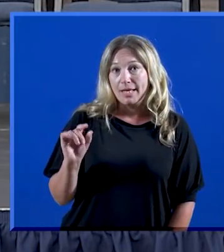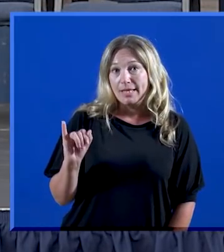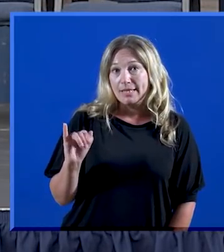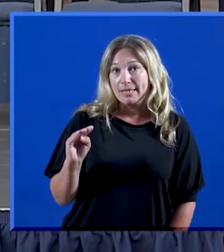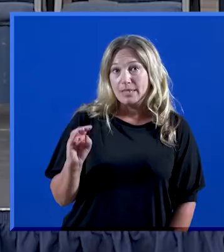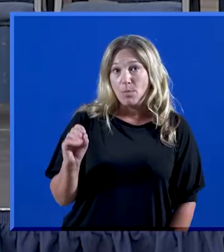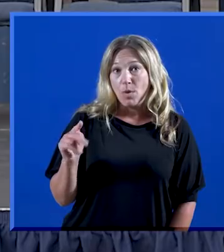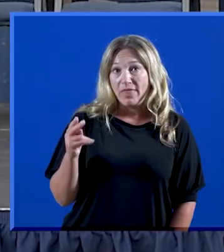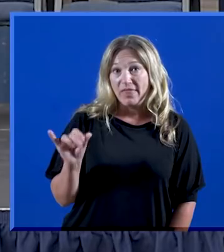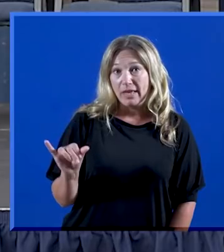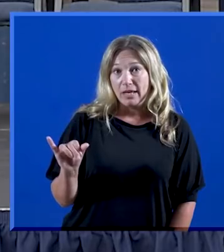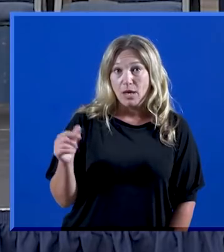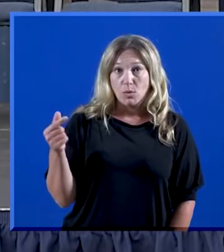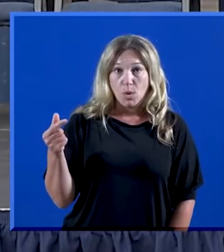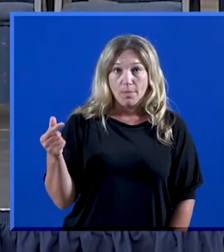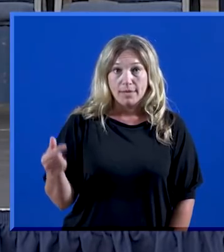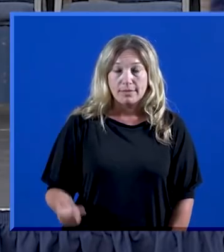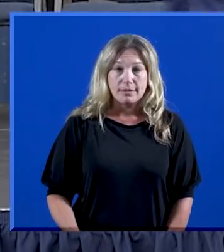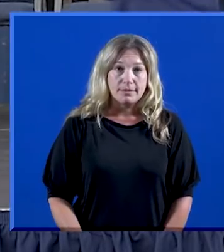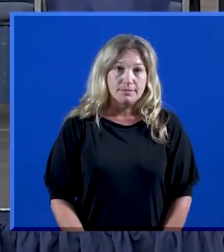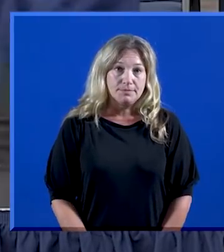Timothy Gomez.